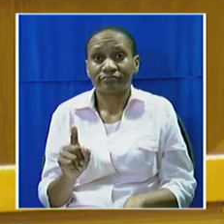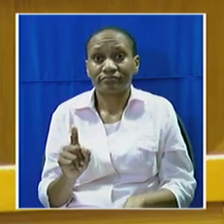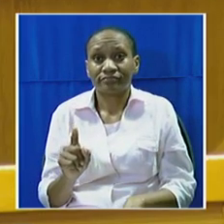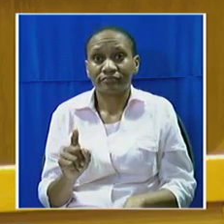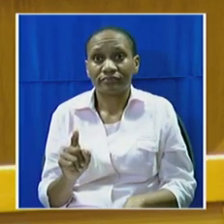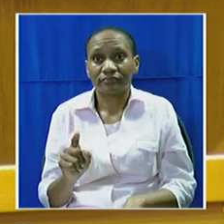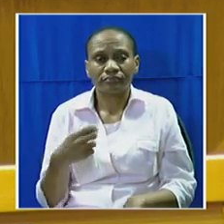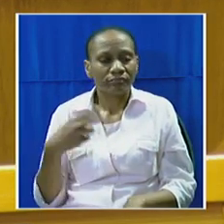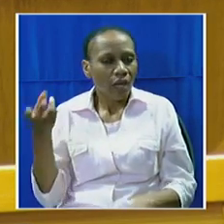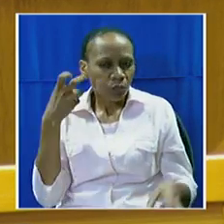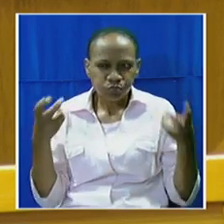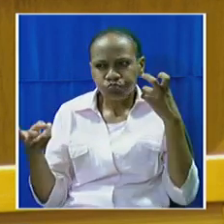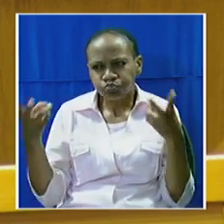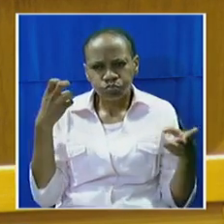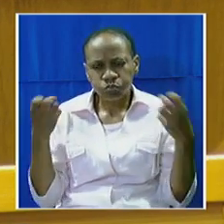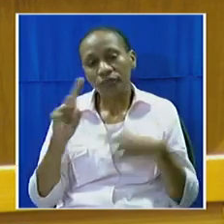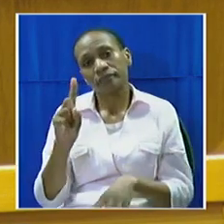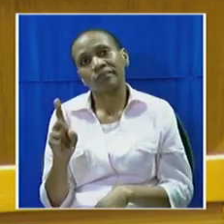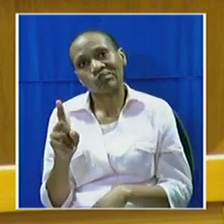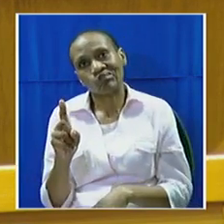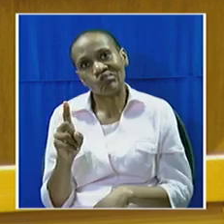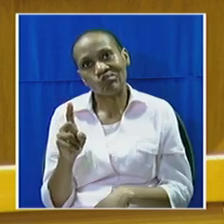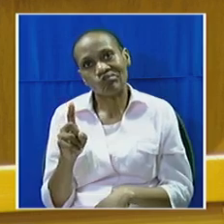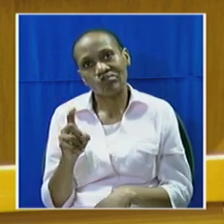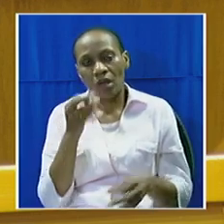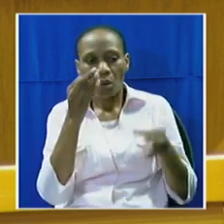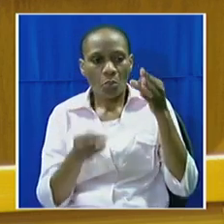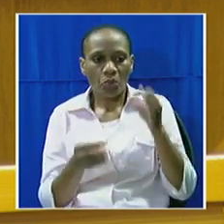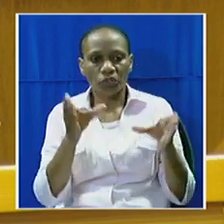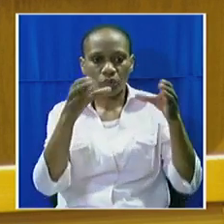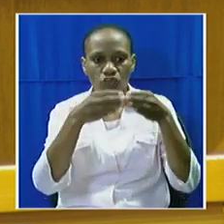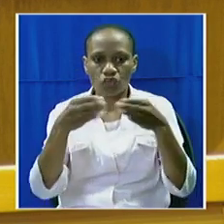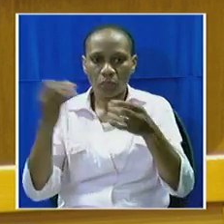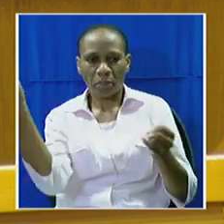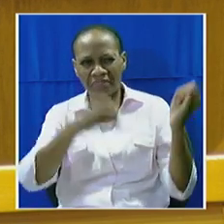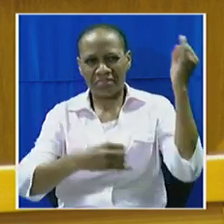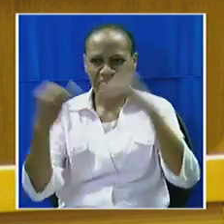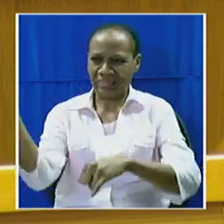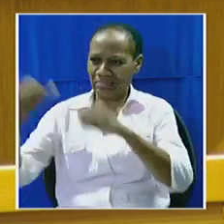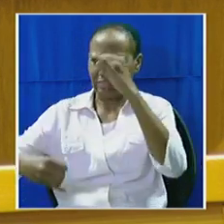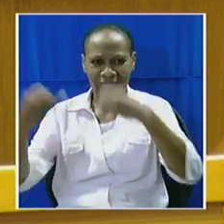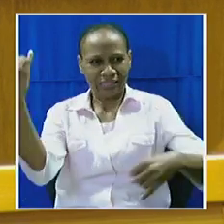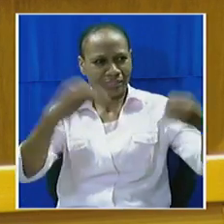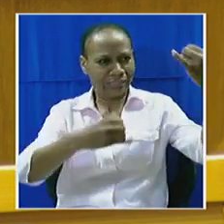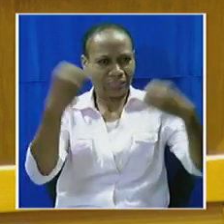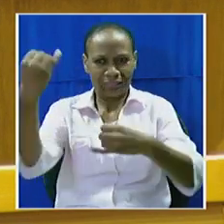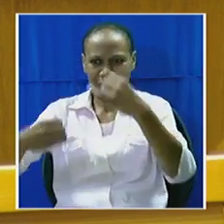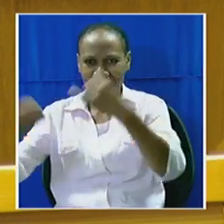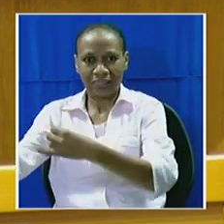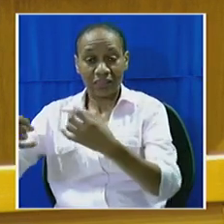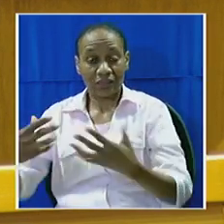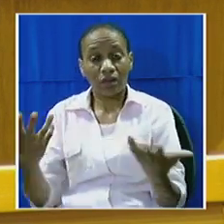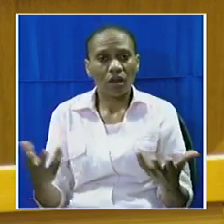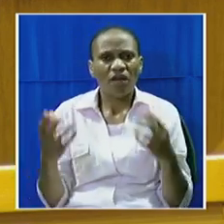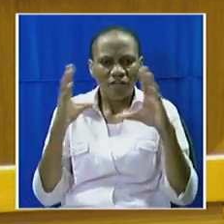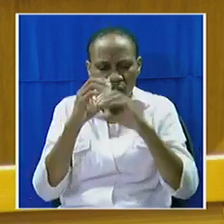what we've heard today is political parties bashing each other about the challenges that we face